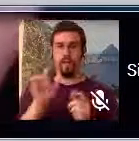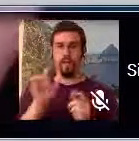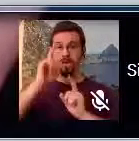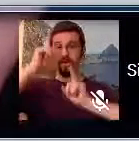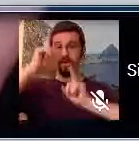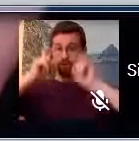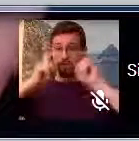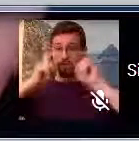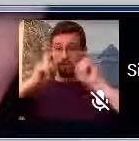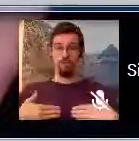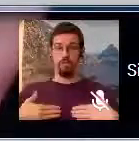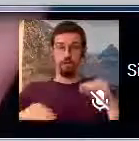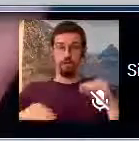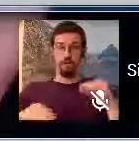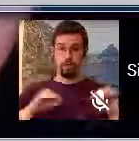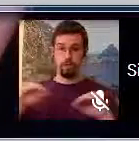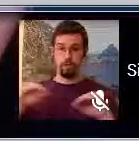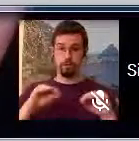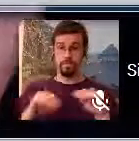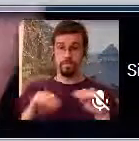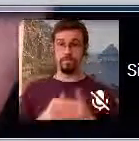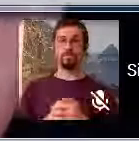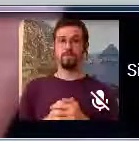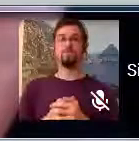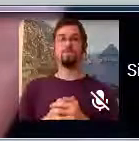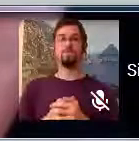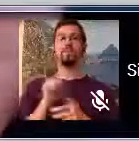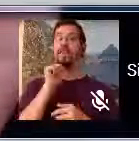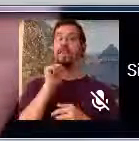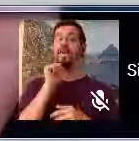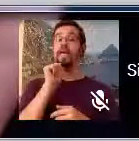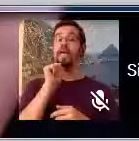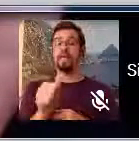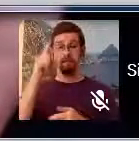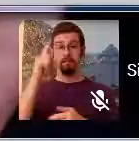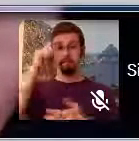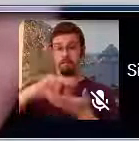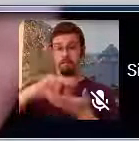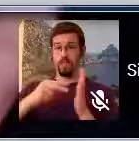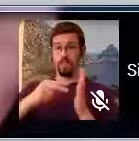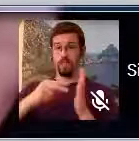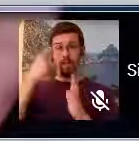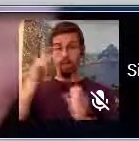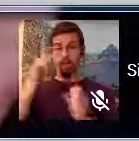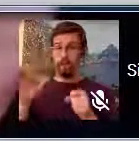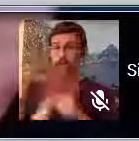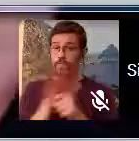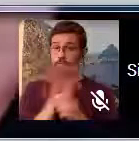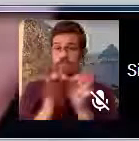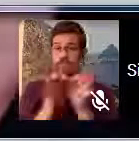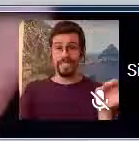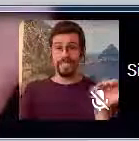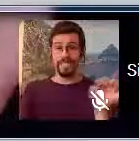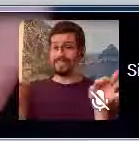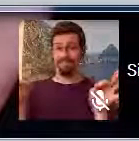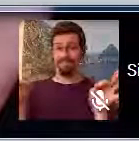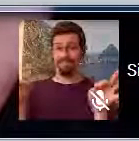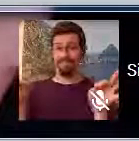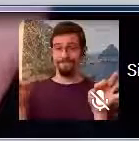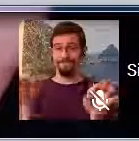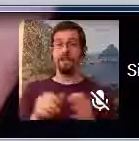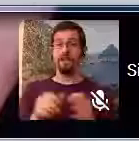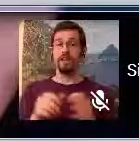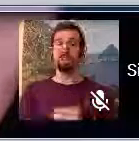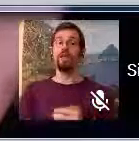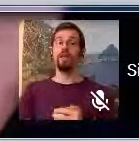movements. It was not meant to be used for writing full sentences. It has been